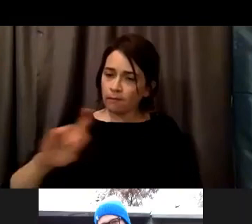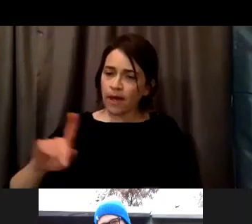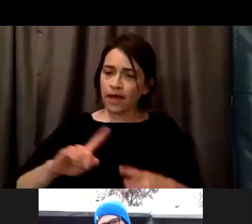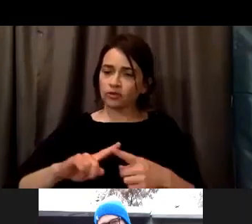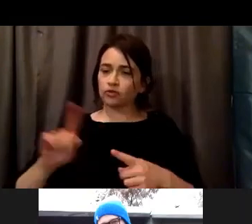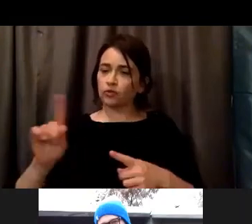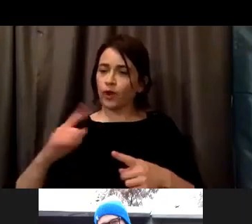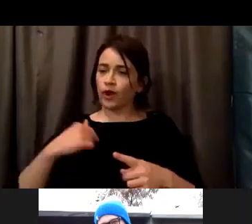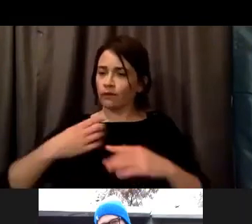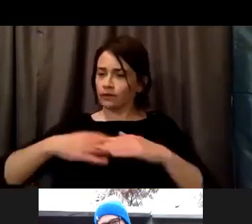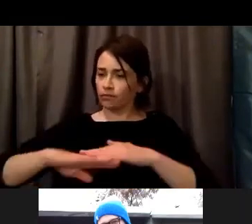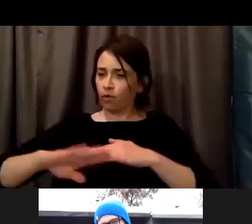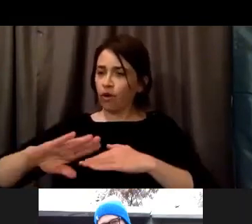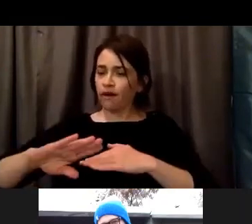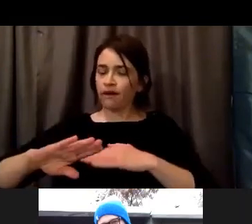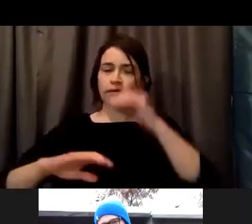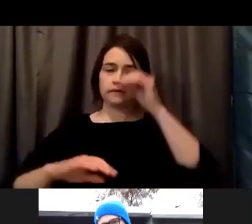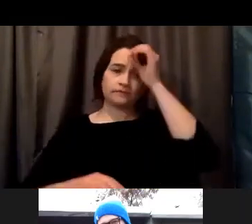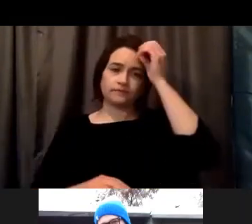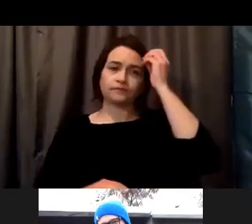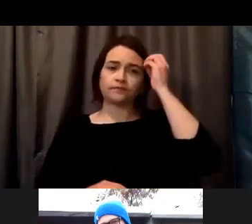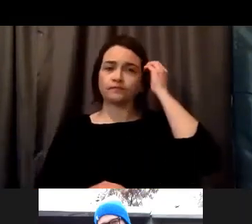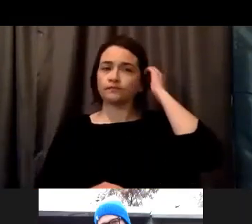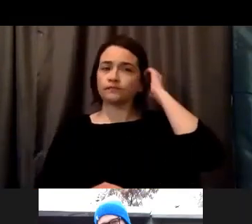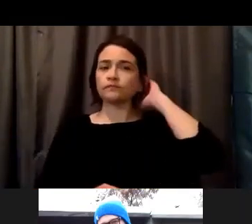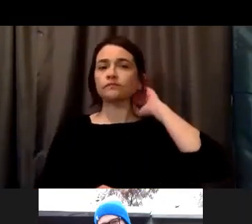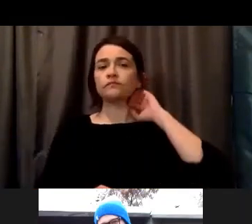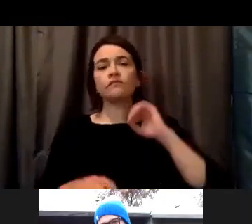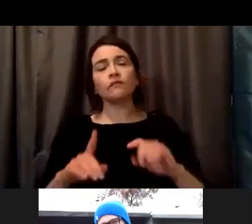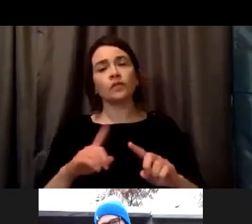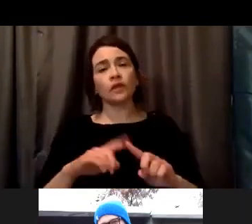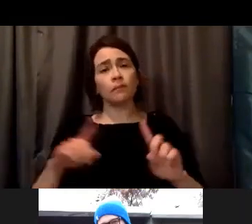where I came from. But at the end of the day, what I